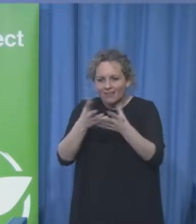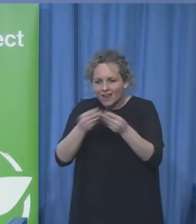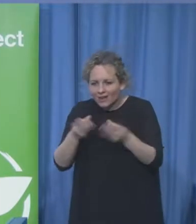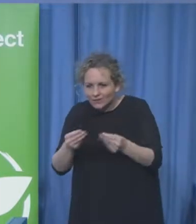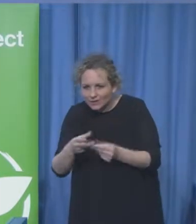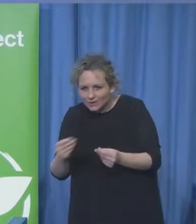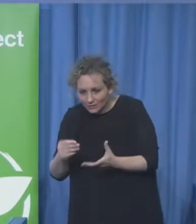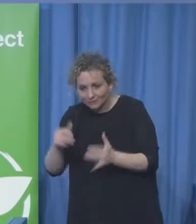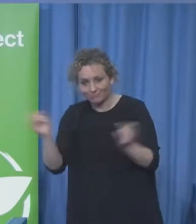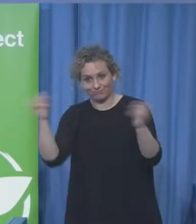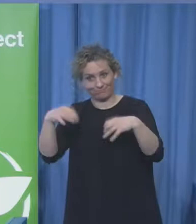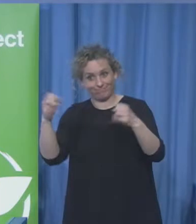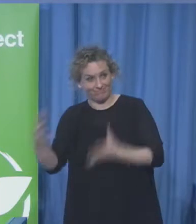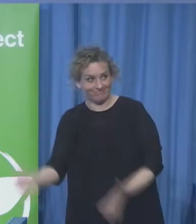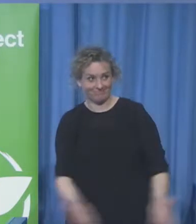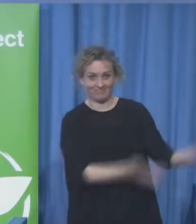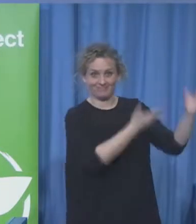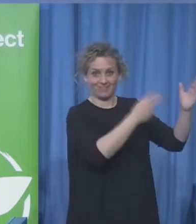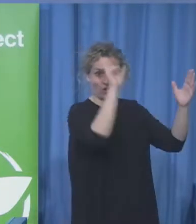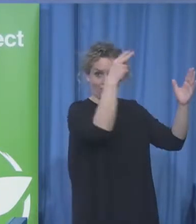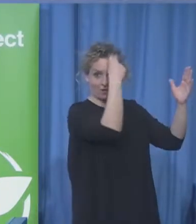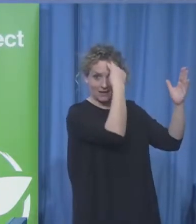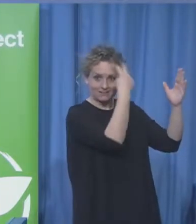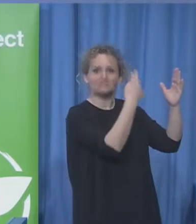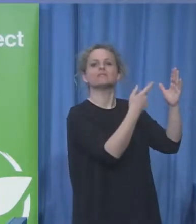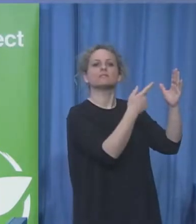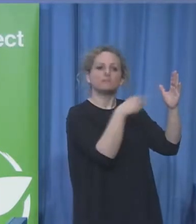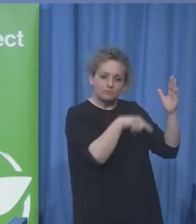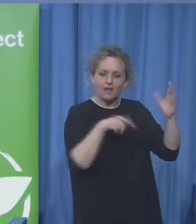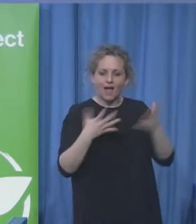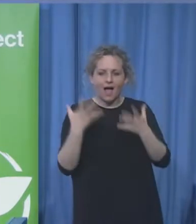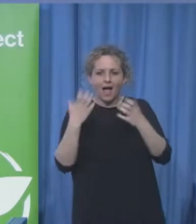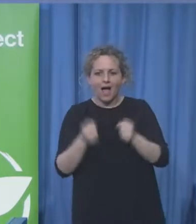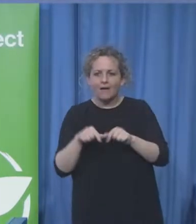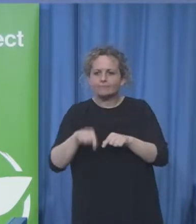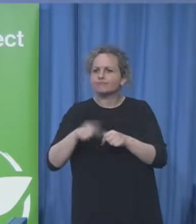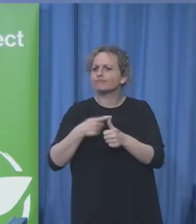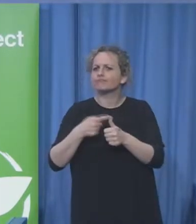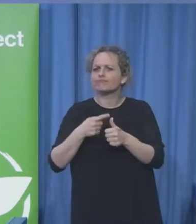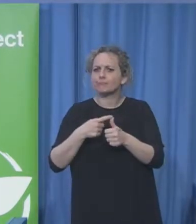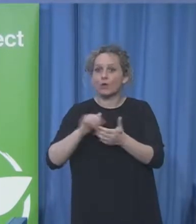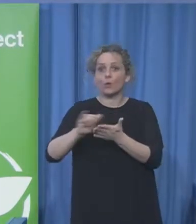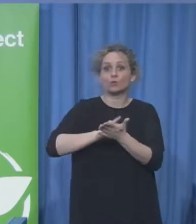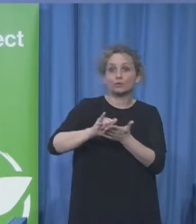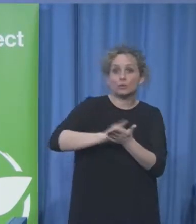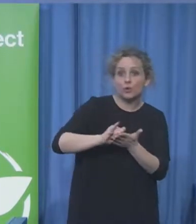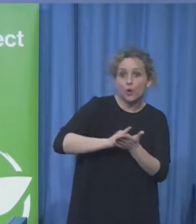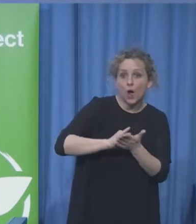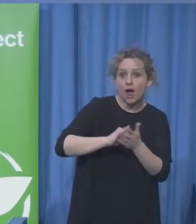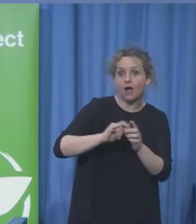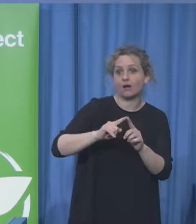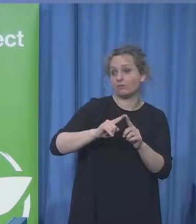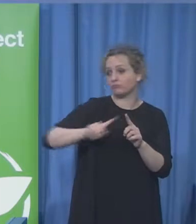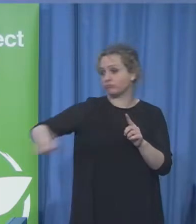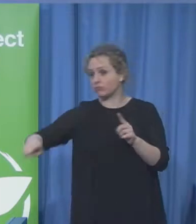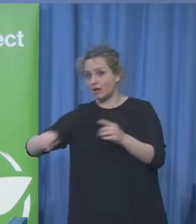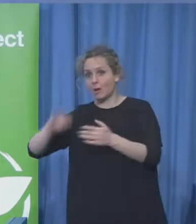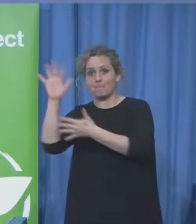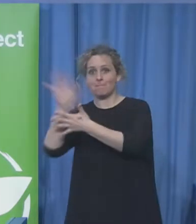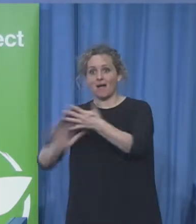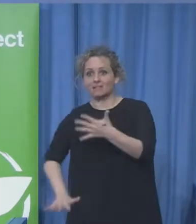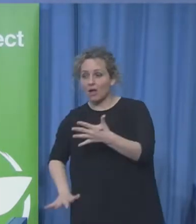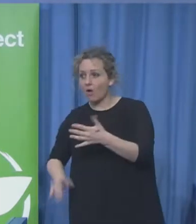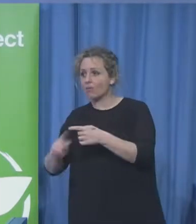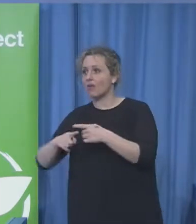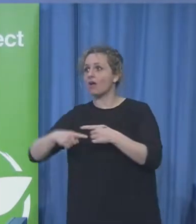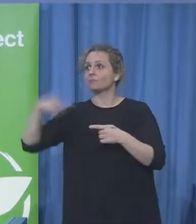Francisco to showcase how we can be forward-looking and see the future of